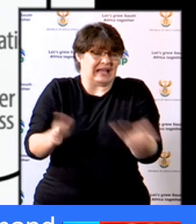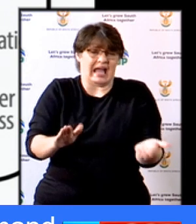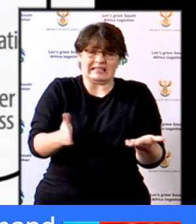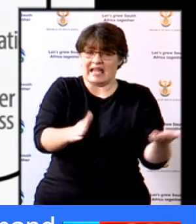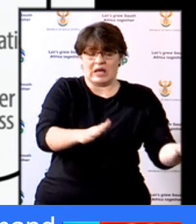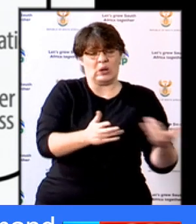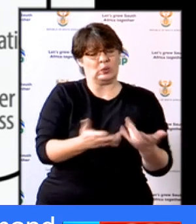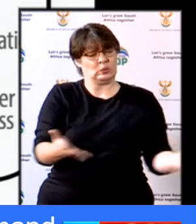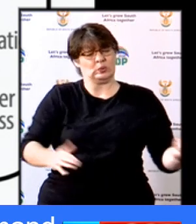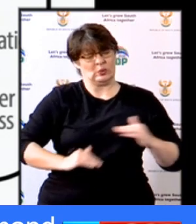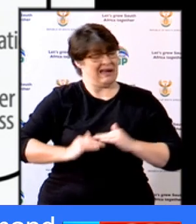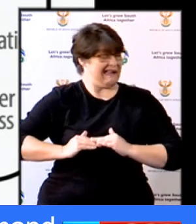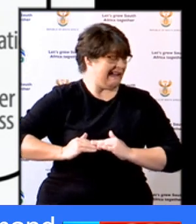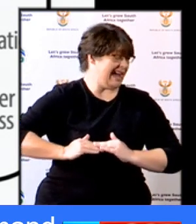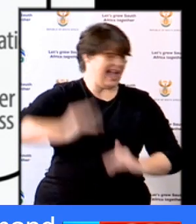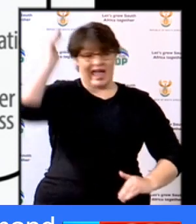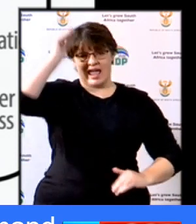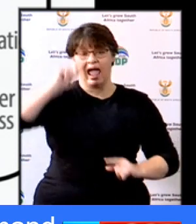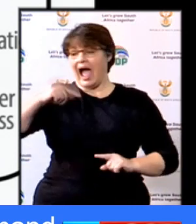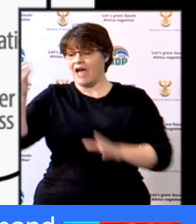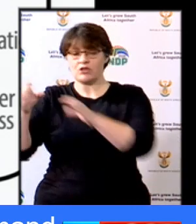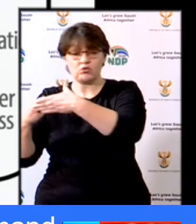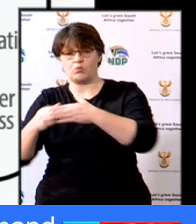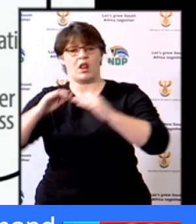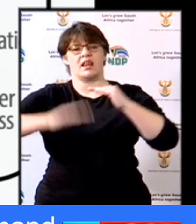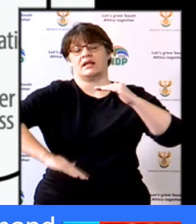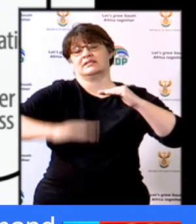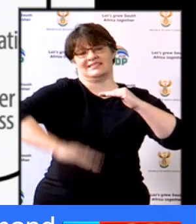higher than in the lower groups.